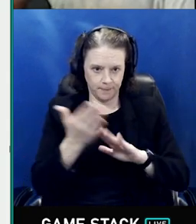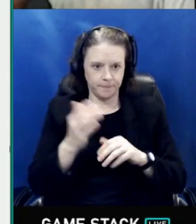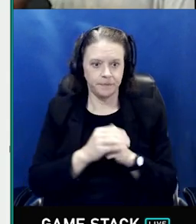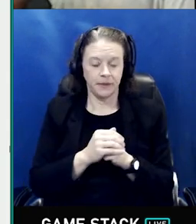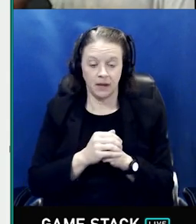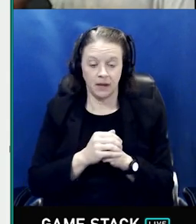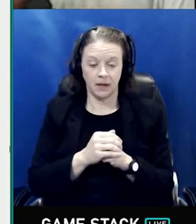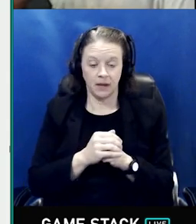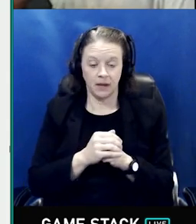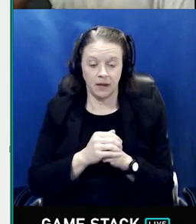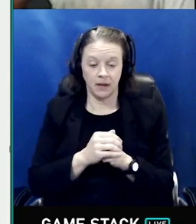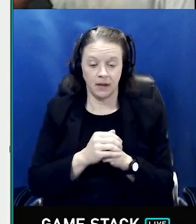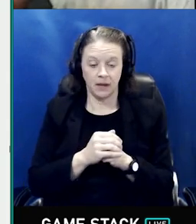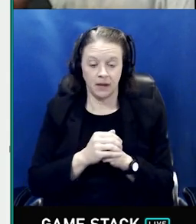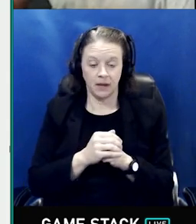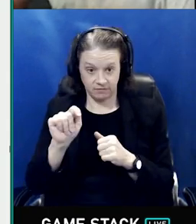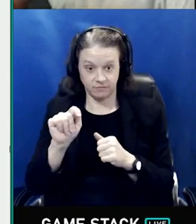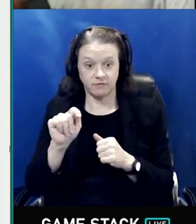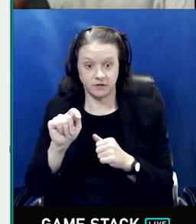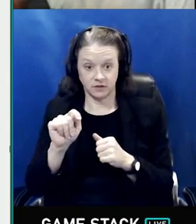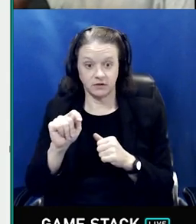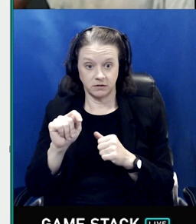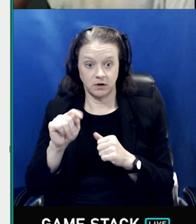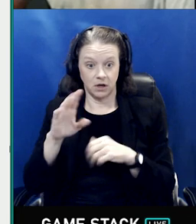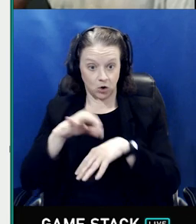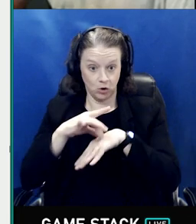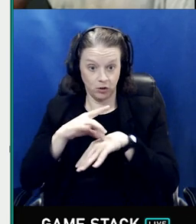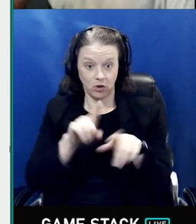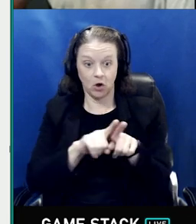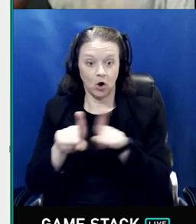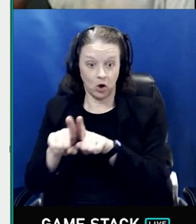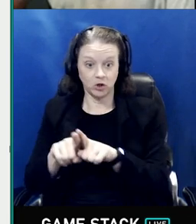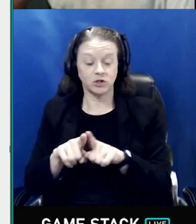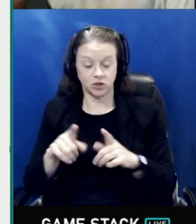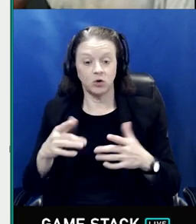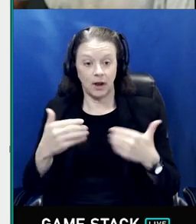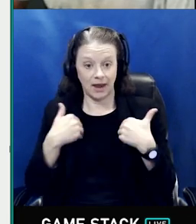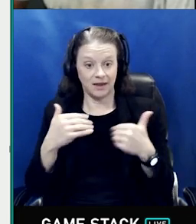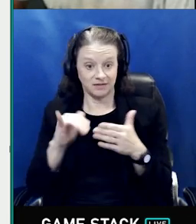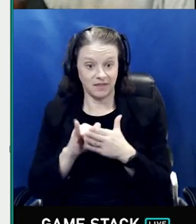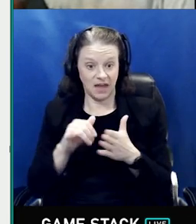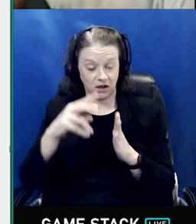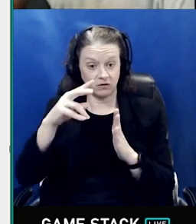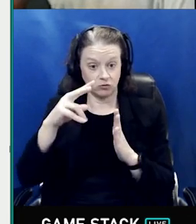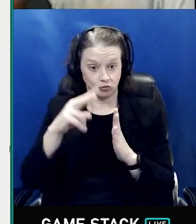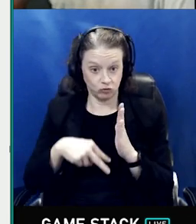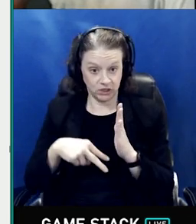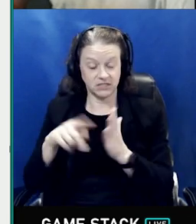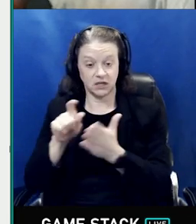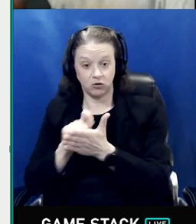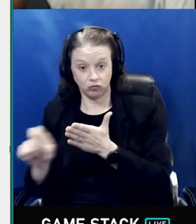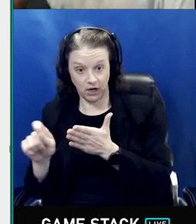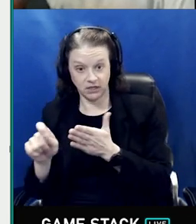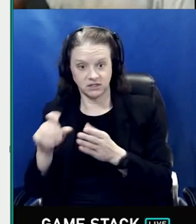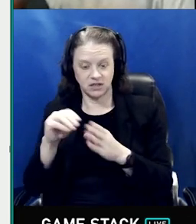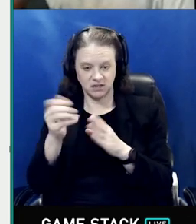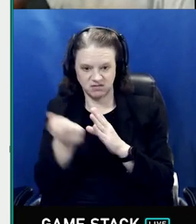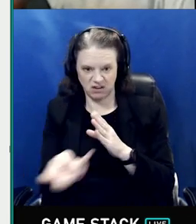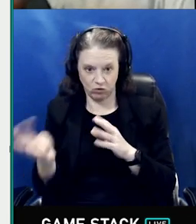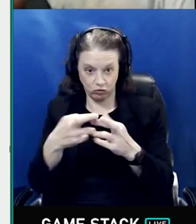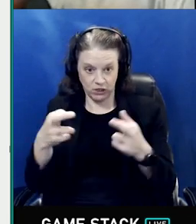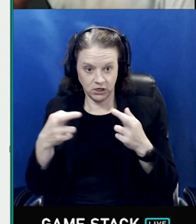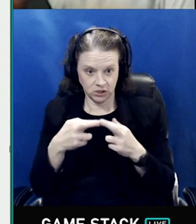multi-region writes within Cosmos, so the users get both low latency reads as well as writes wherever their data is